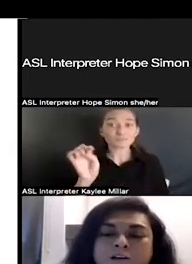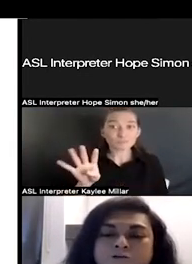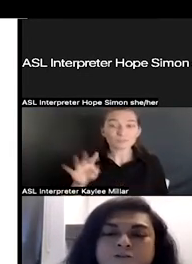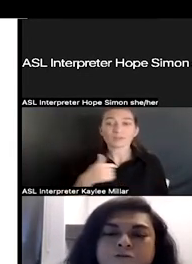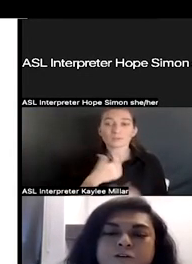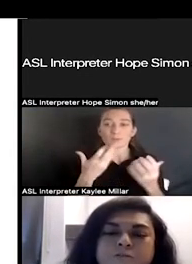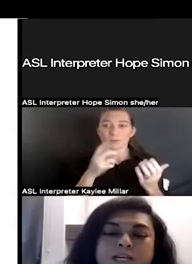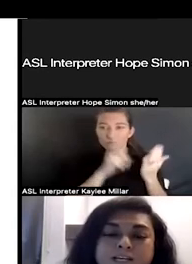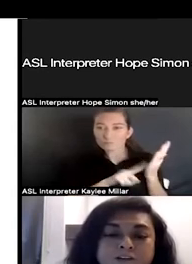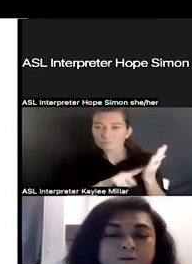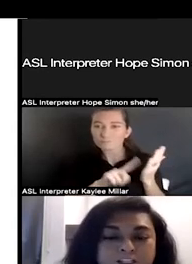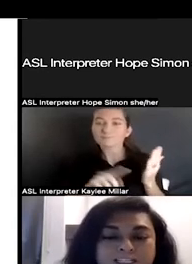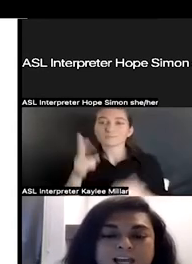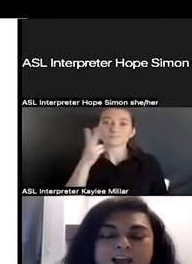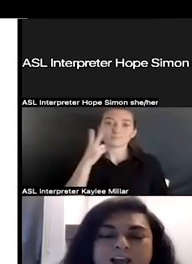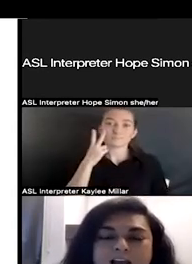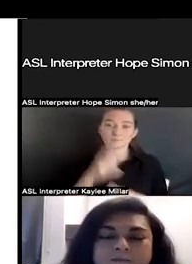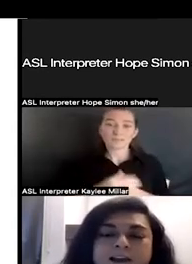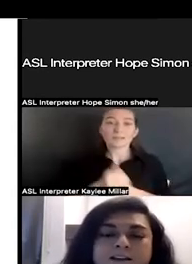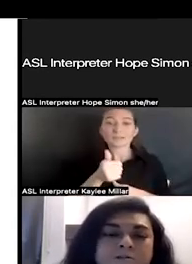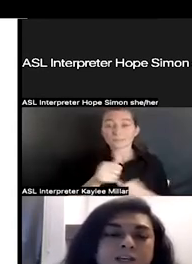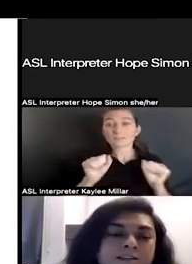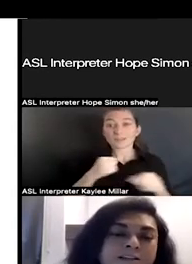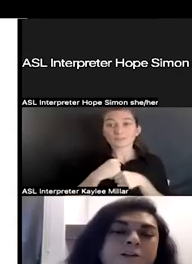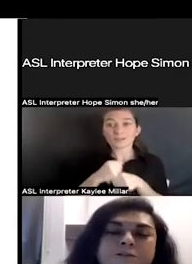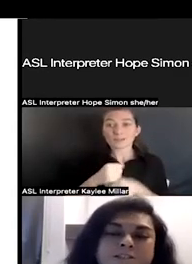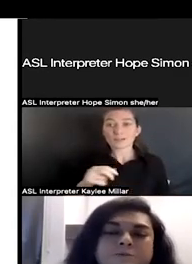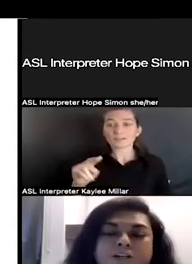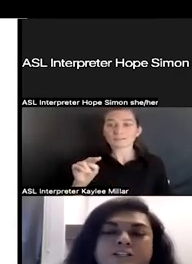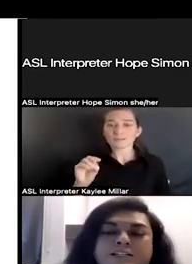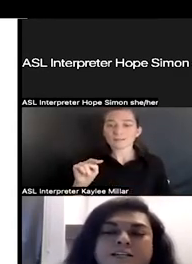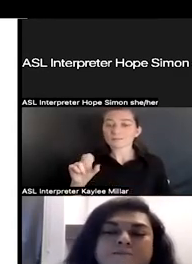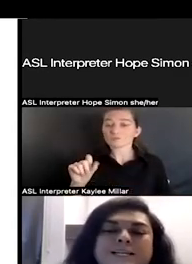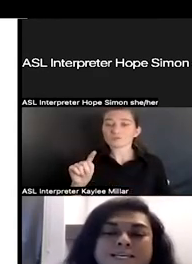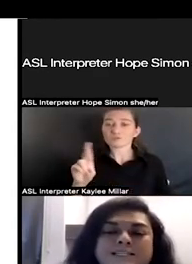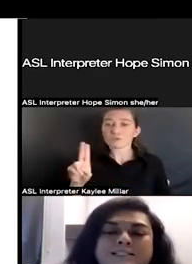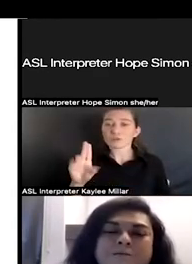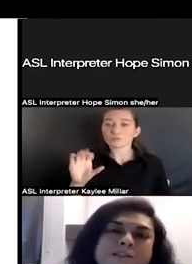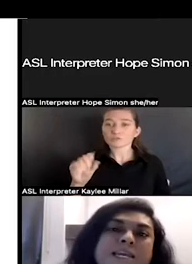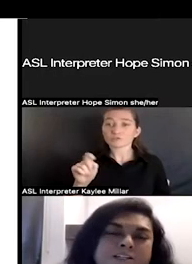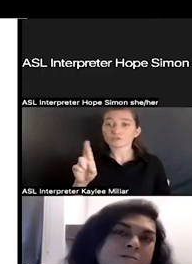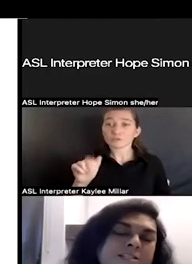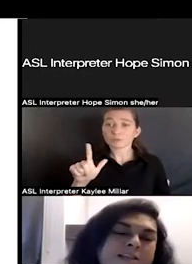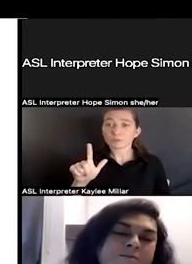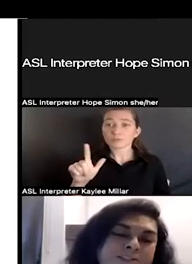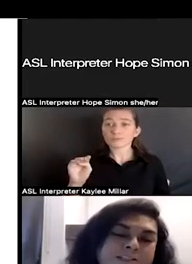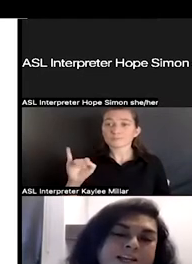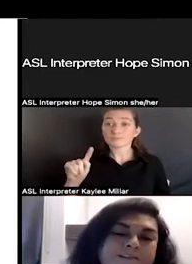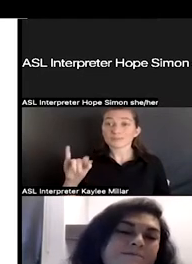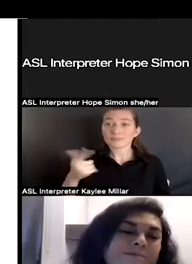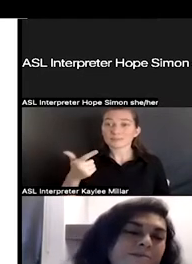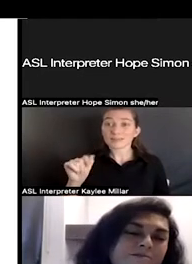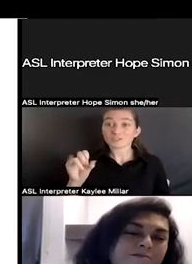own non-structural mitigation project. And we continually use this project to give them ideas on what they can do inside their